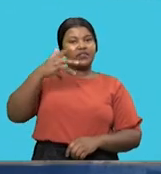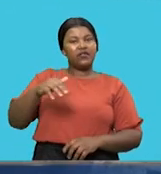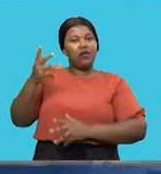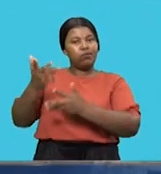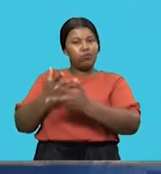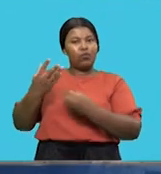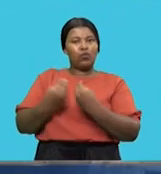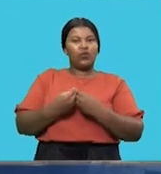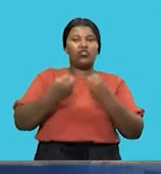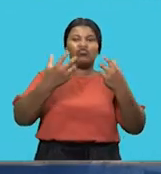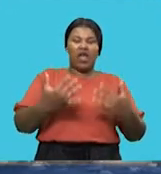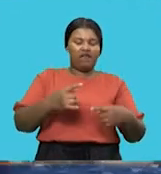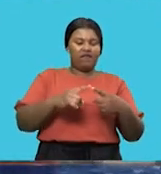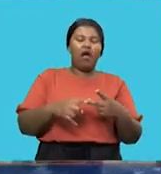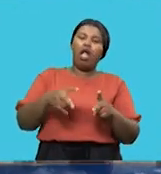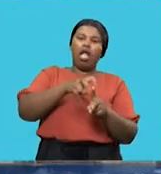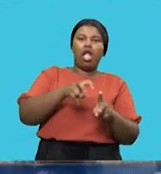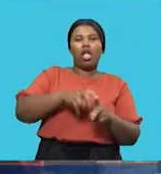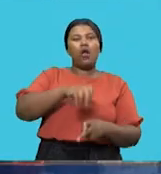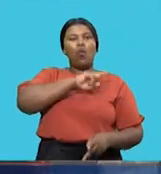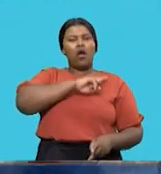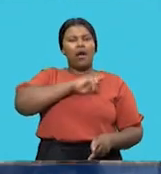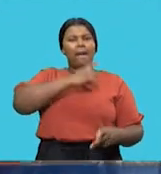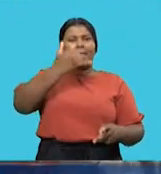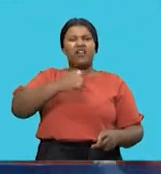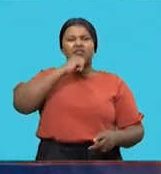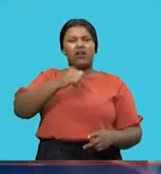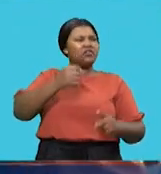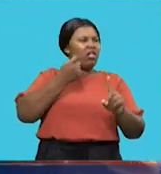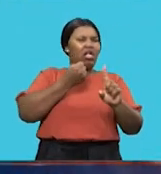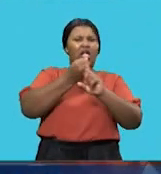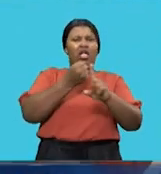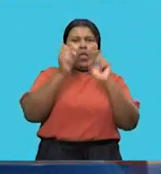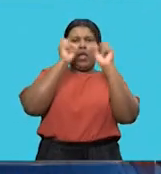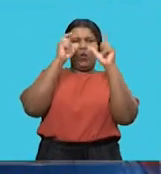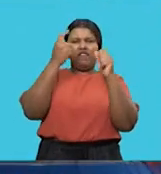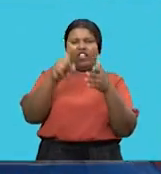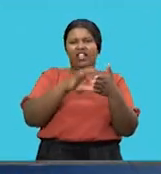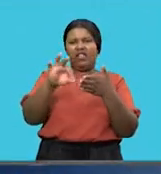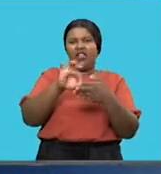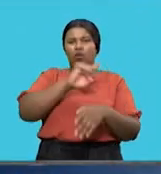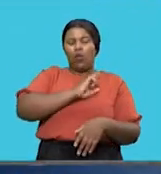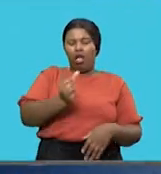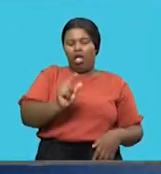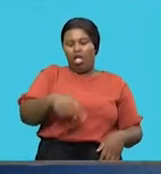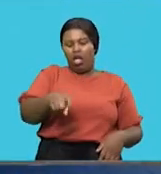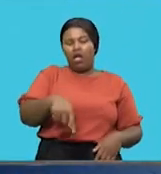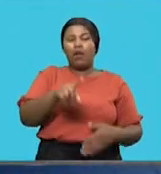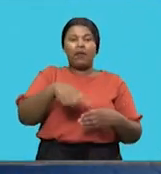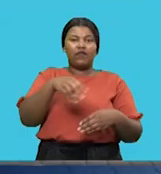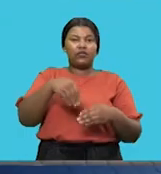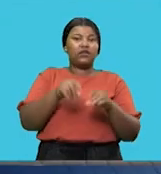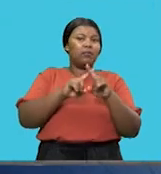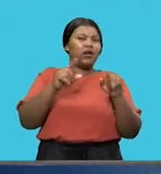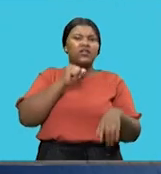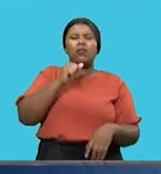kanye nabagibeli bakhona bathe kungane lo mkhankaso uqhamuke manje ngoba sekubhekwe okhethweni lwangonyako zayo. Ngenkathi abanye bathi bazokwenza